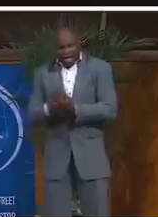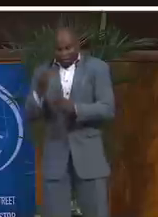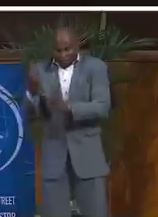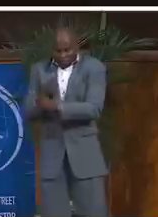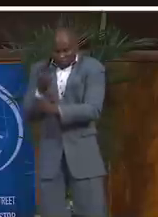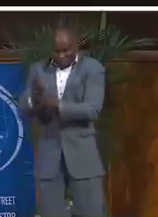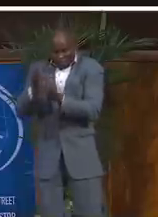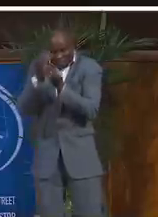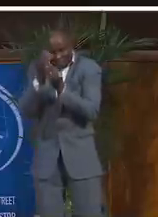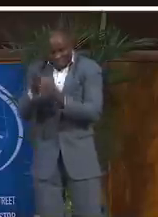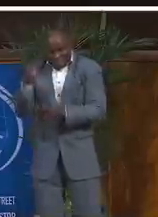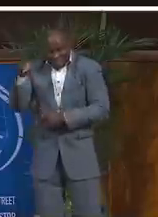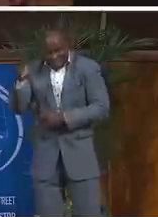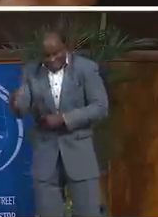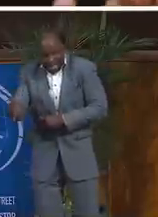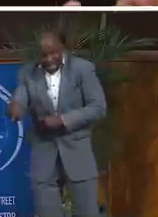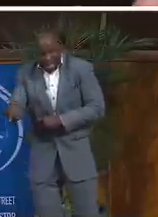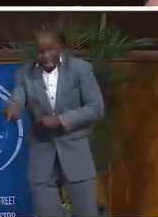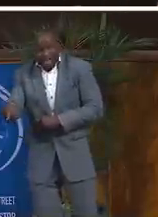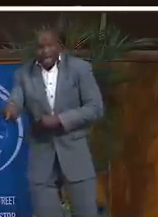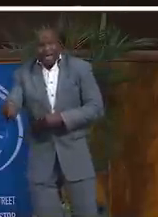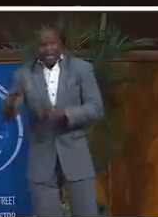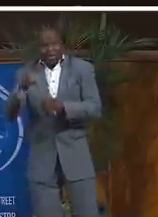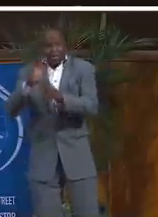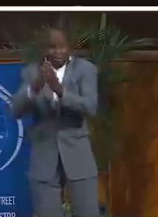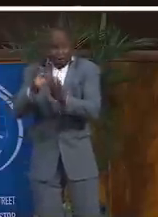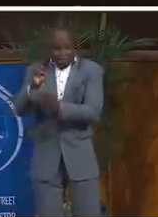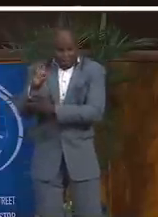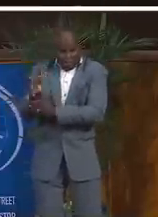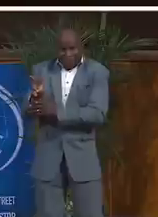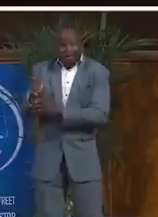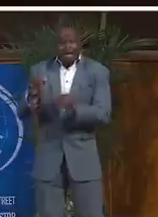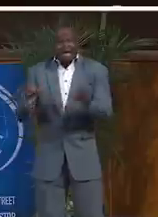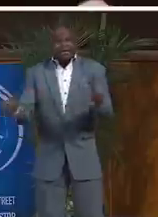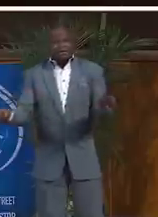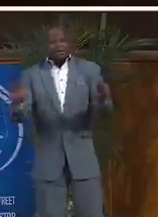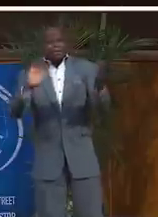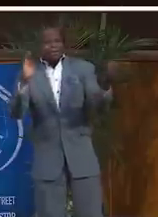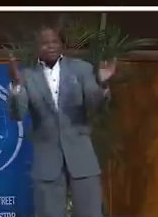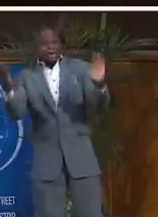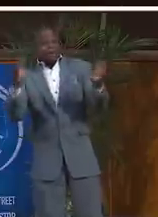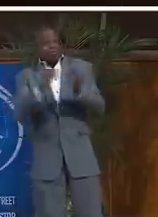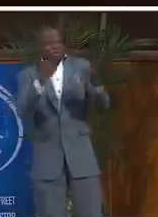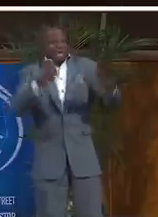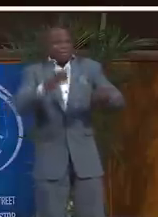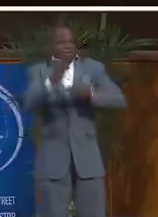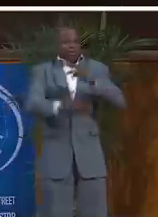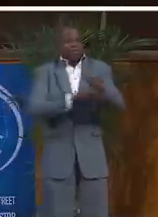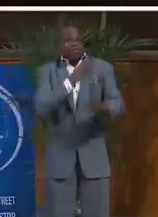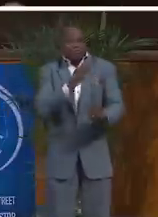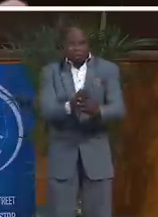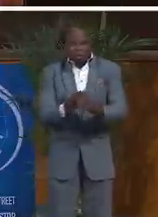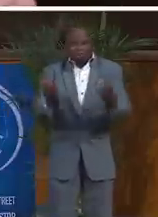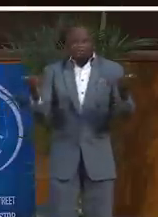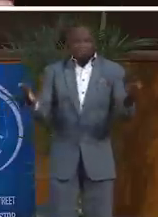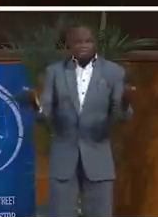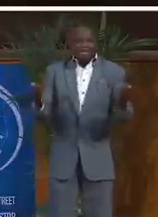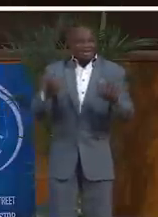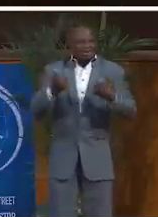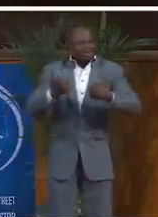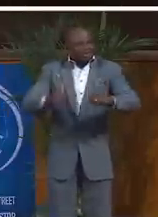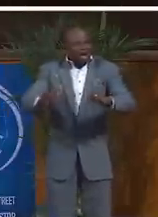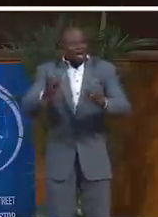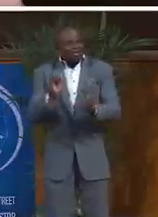imagery and the language that's within Revelation with events that are happening in the world to try